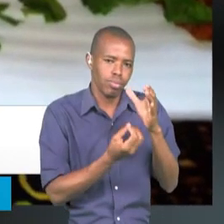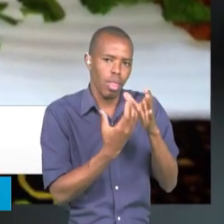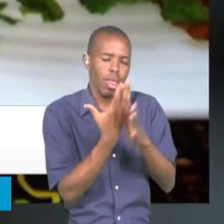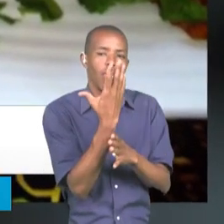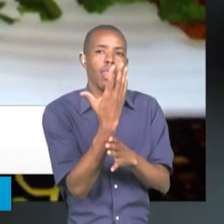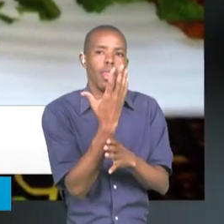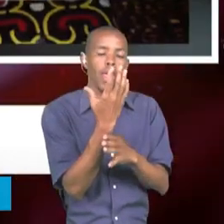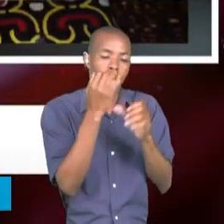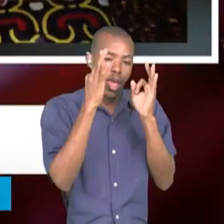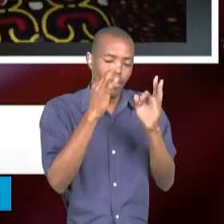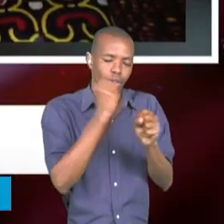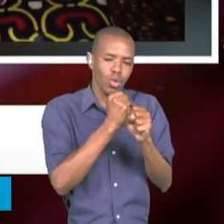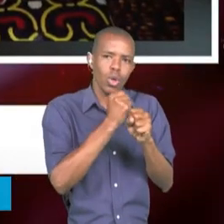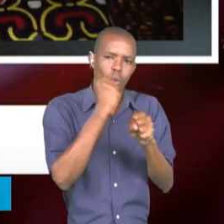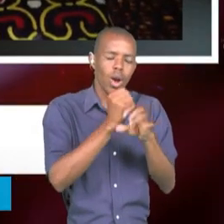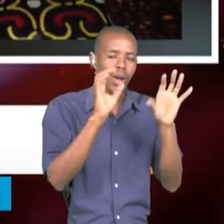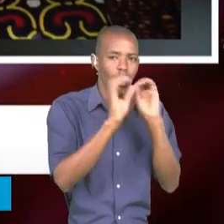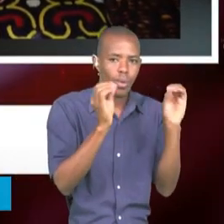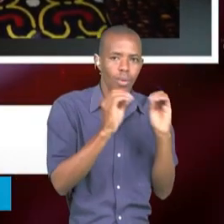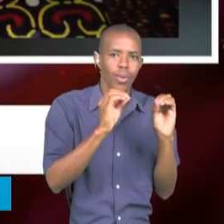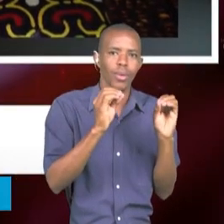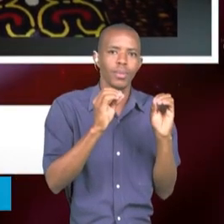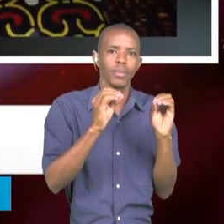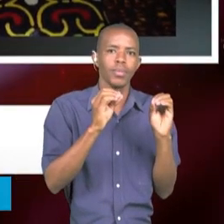if I do this, it doesn't work out? Yeah. So,